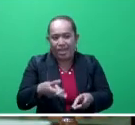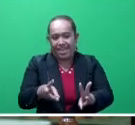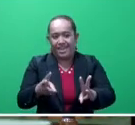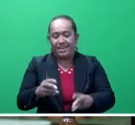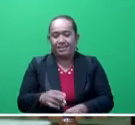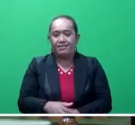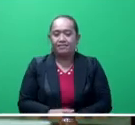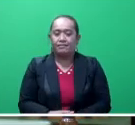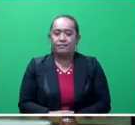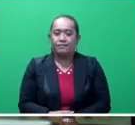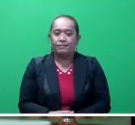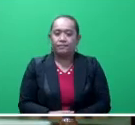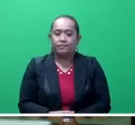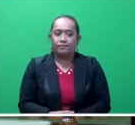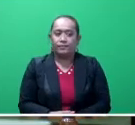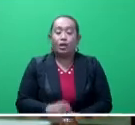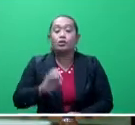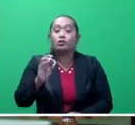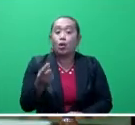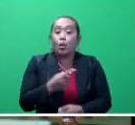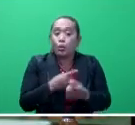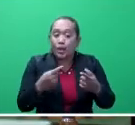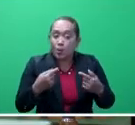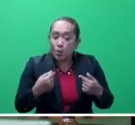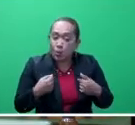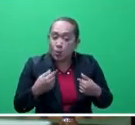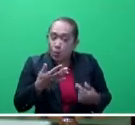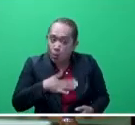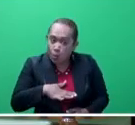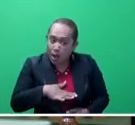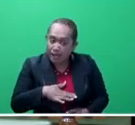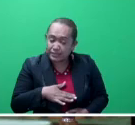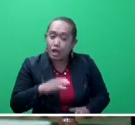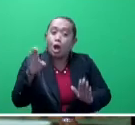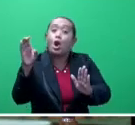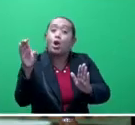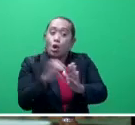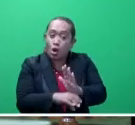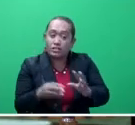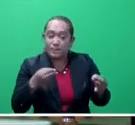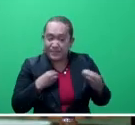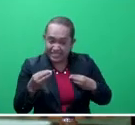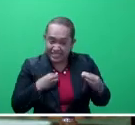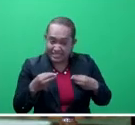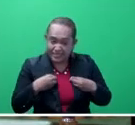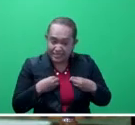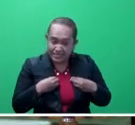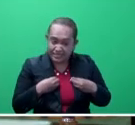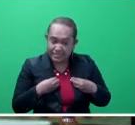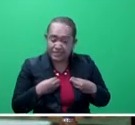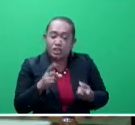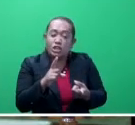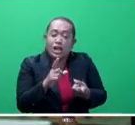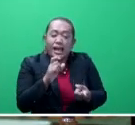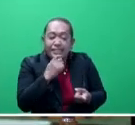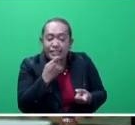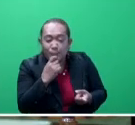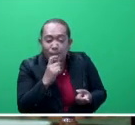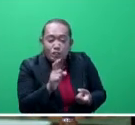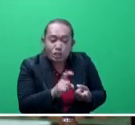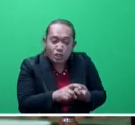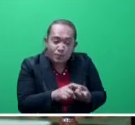do that is by decreasing the cost burden on businesses, sole traders and other Fijians to give them more financial breathing